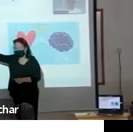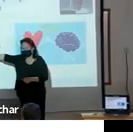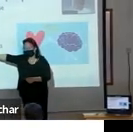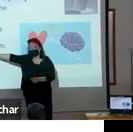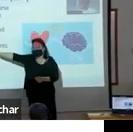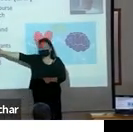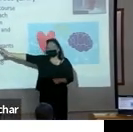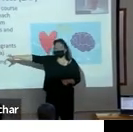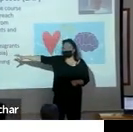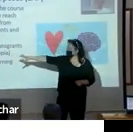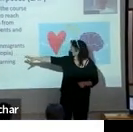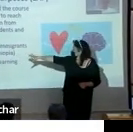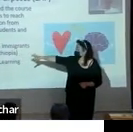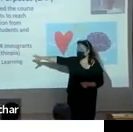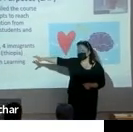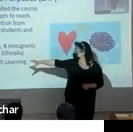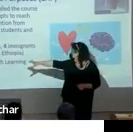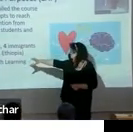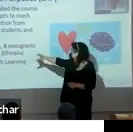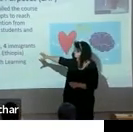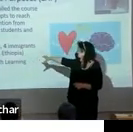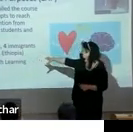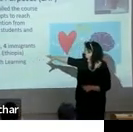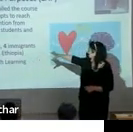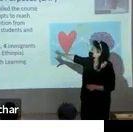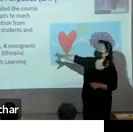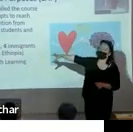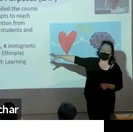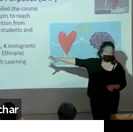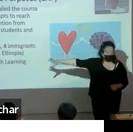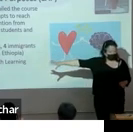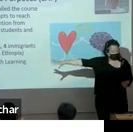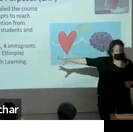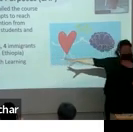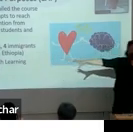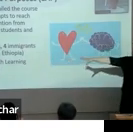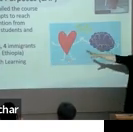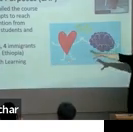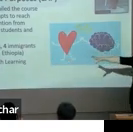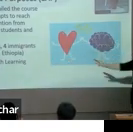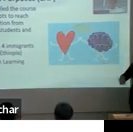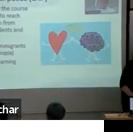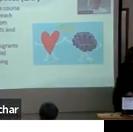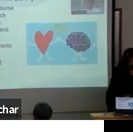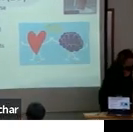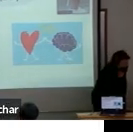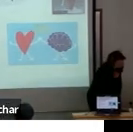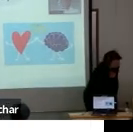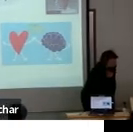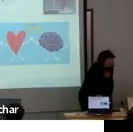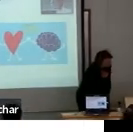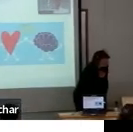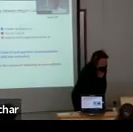immigrants. So 2 speakers of native speakers of Russian, 1 French, and 1 from Amharic from